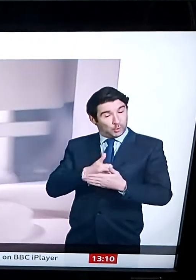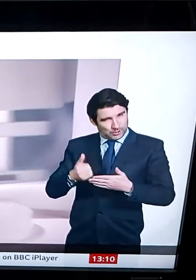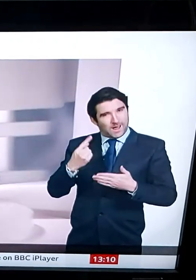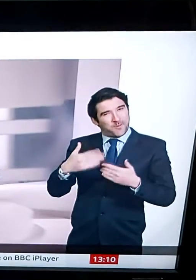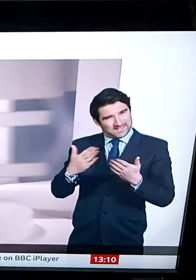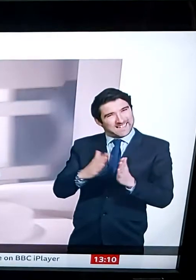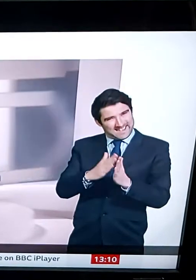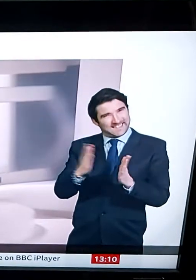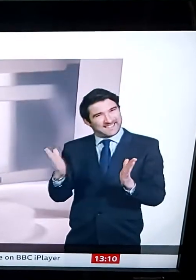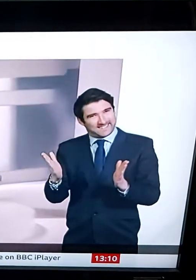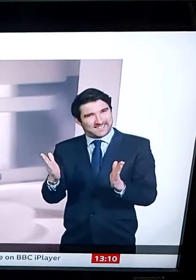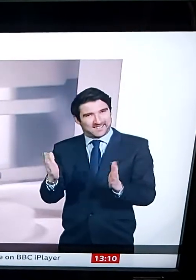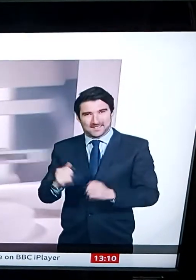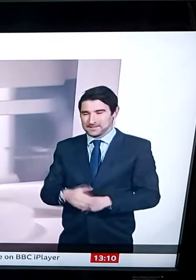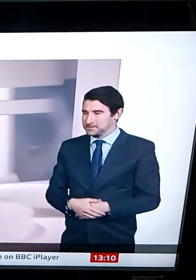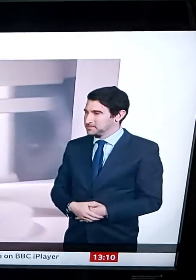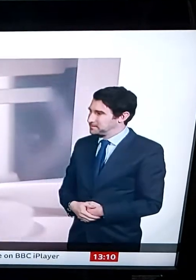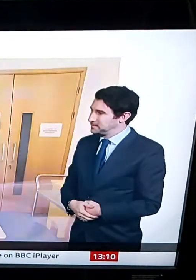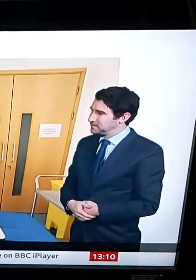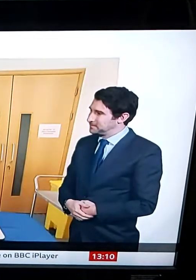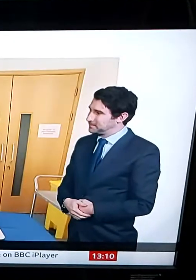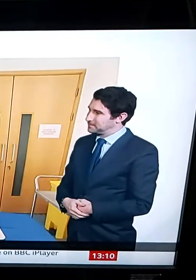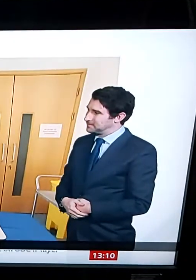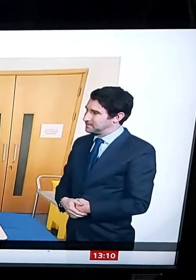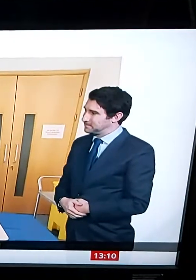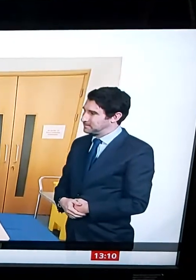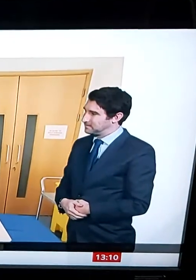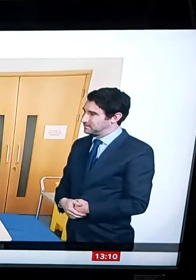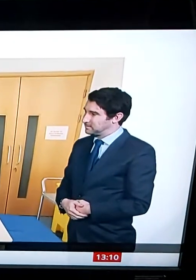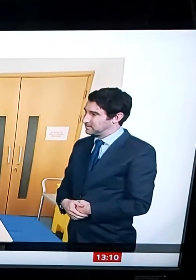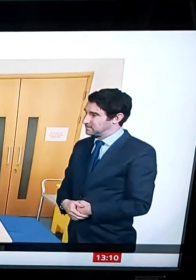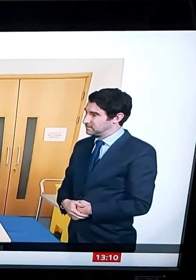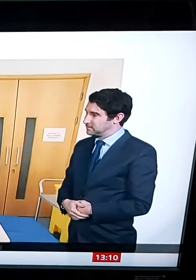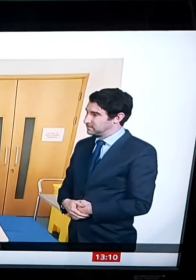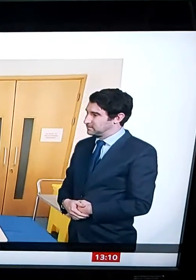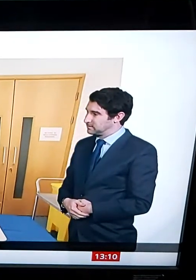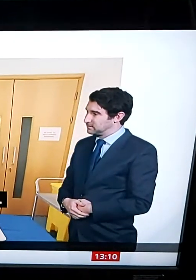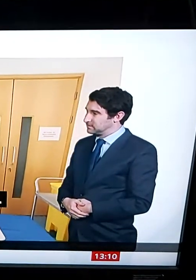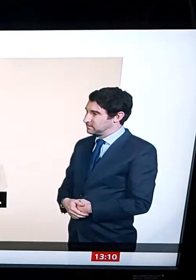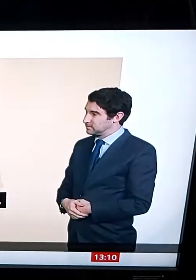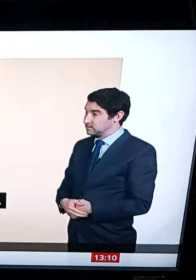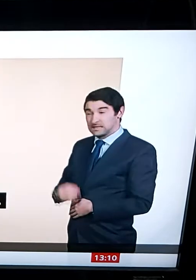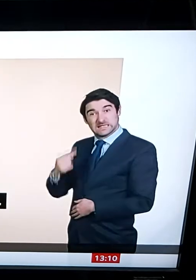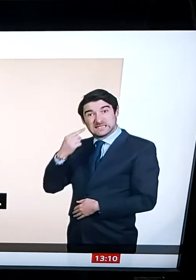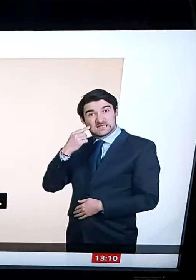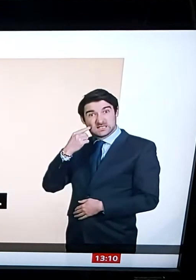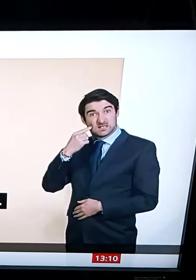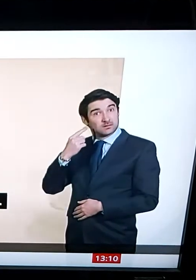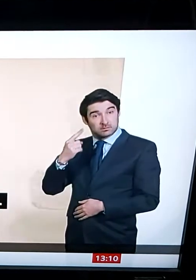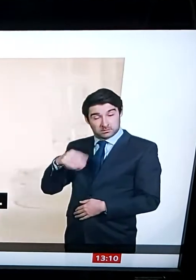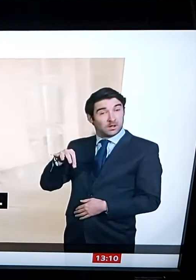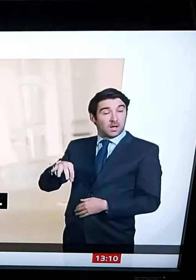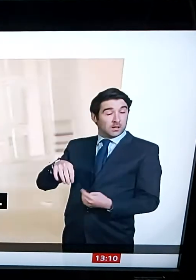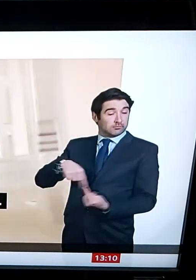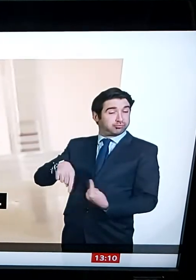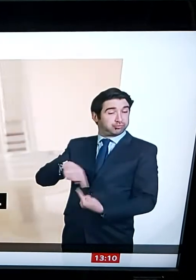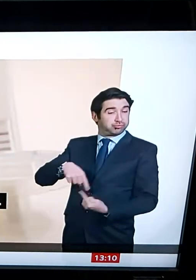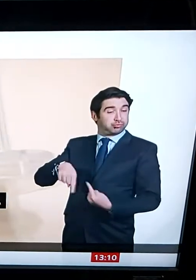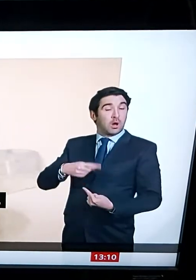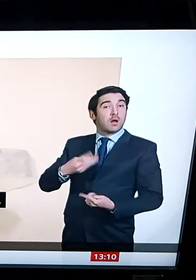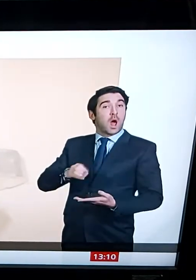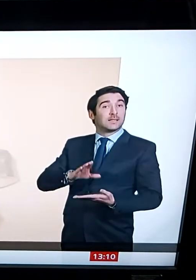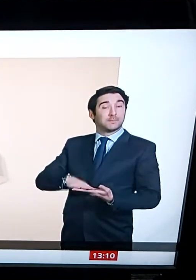90 minutes. So the results are very easy to read. One line is negative and 3 line is positive. It's quite similar to